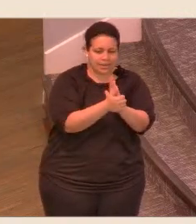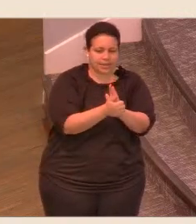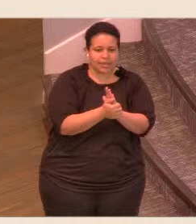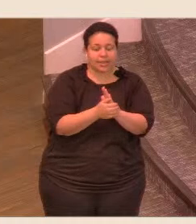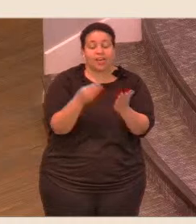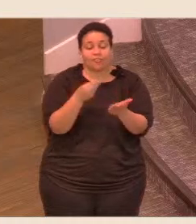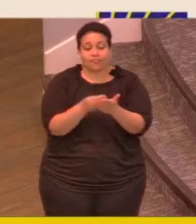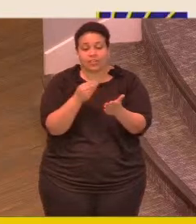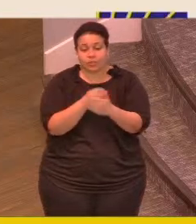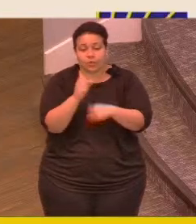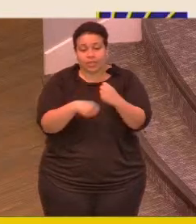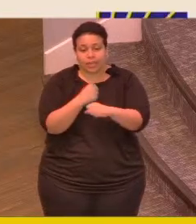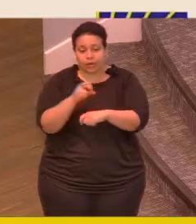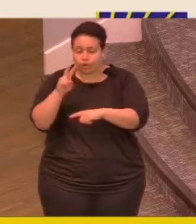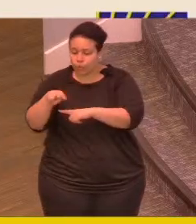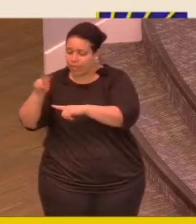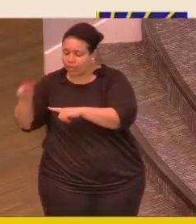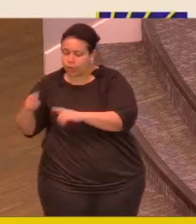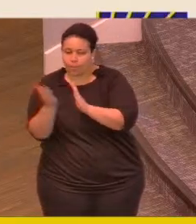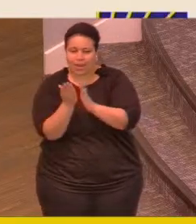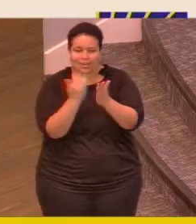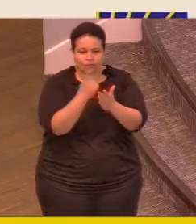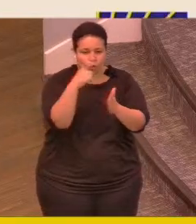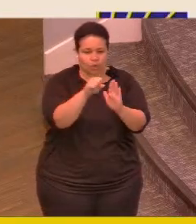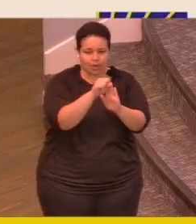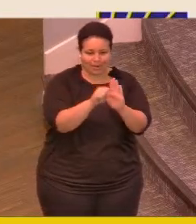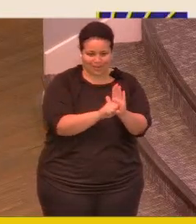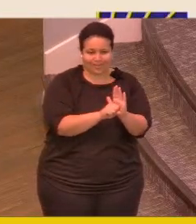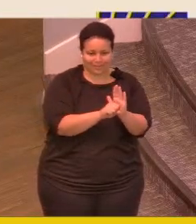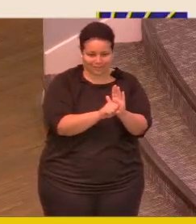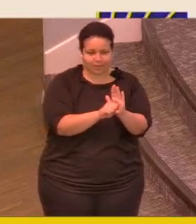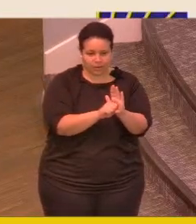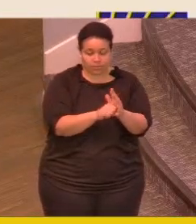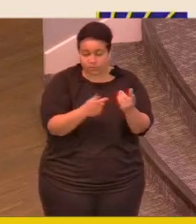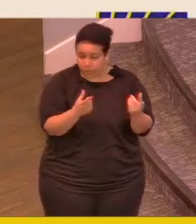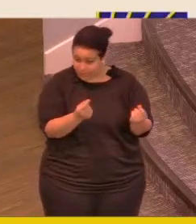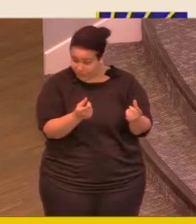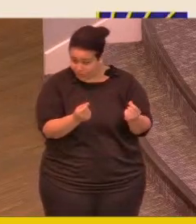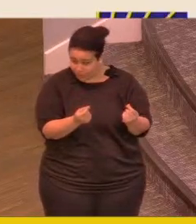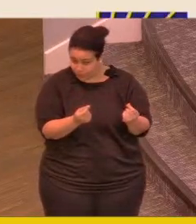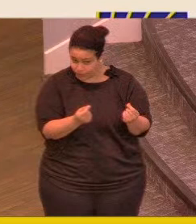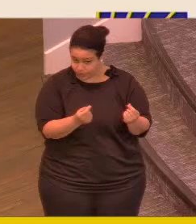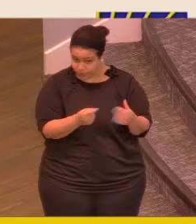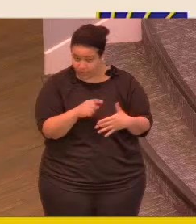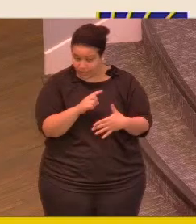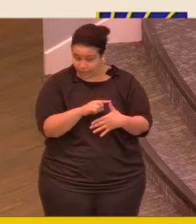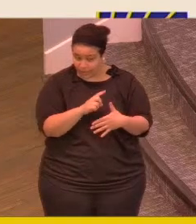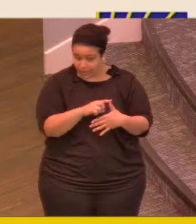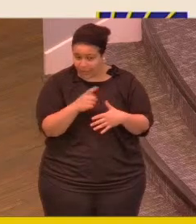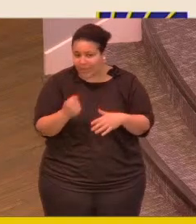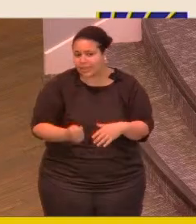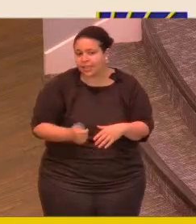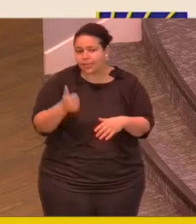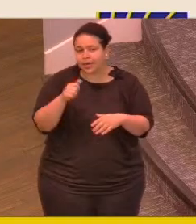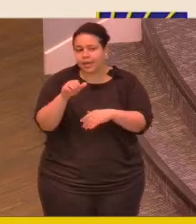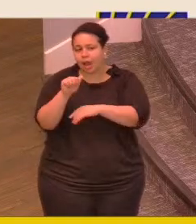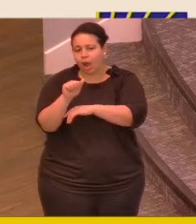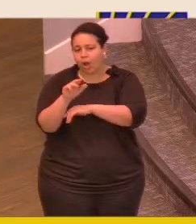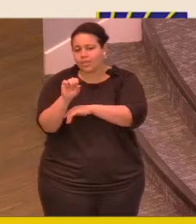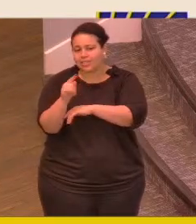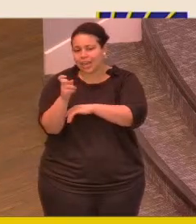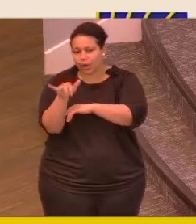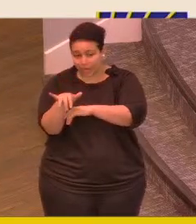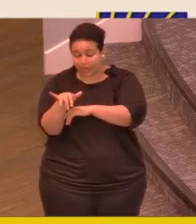for the state. A few things that it does. Number one, it's eliminating the austerity